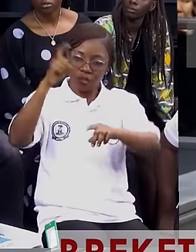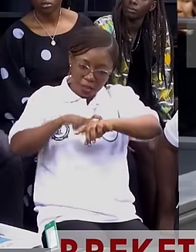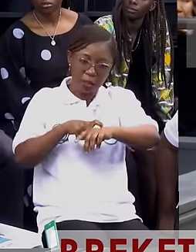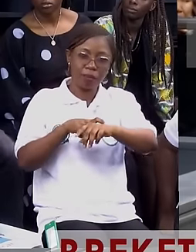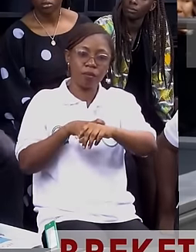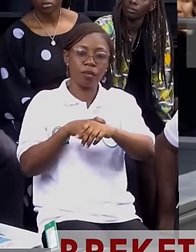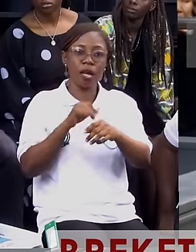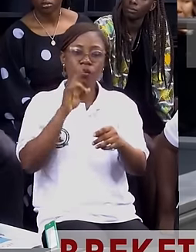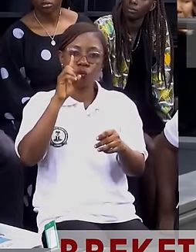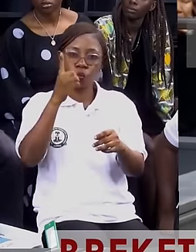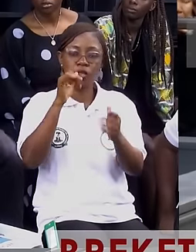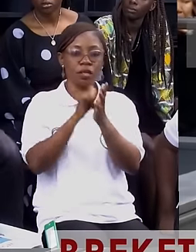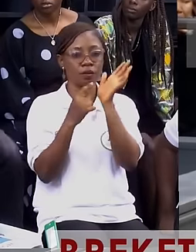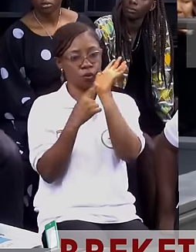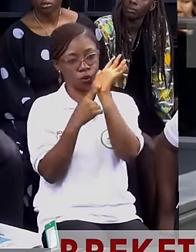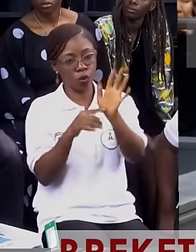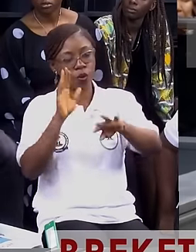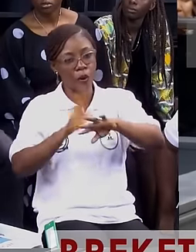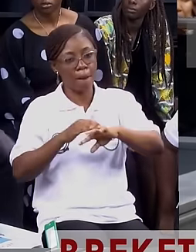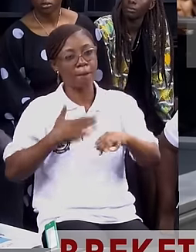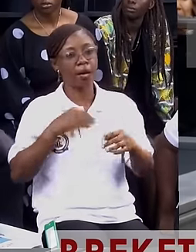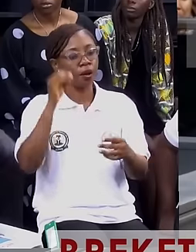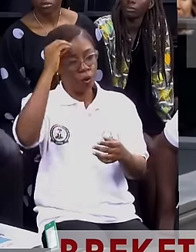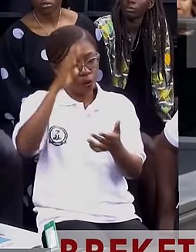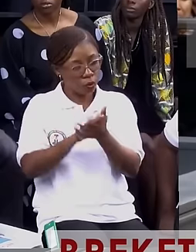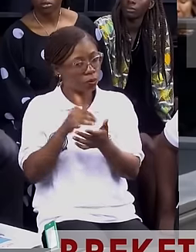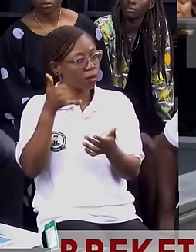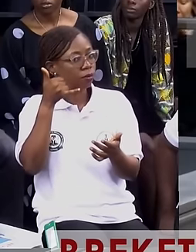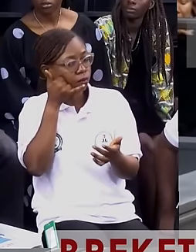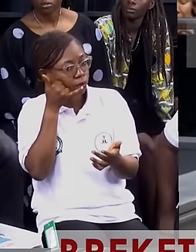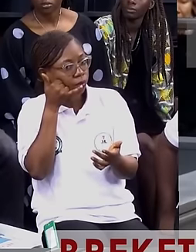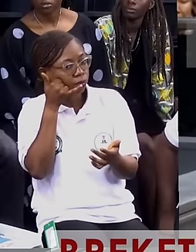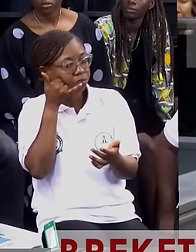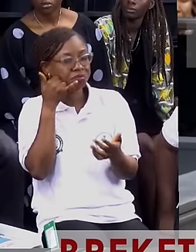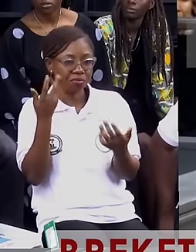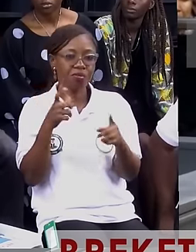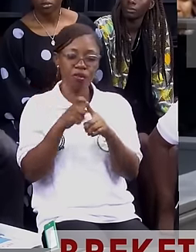dialed, and it's still once that was showing on my husband's phone. So from there,